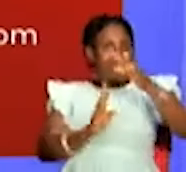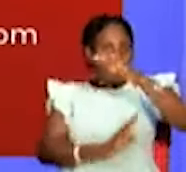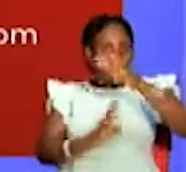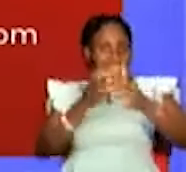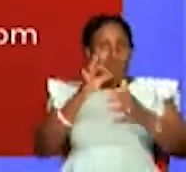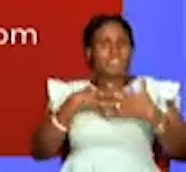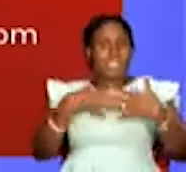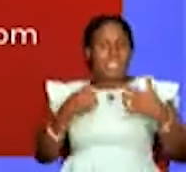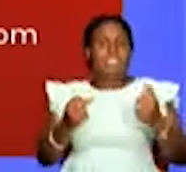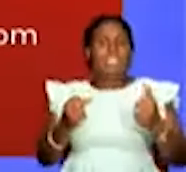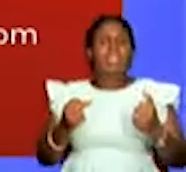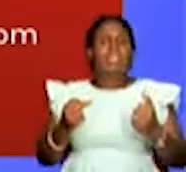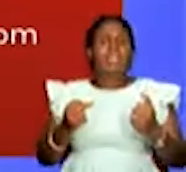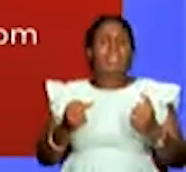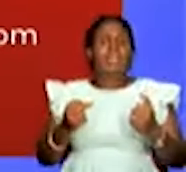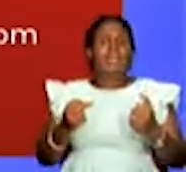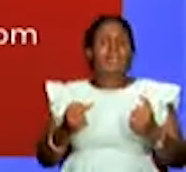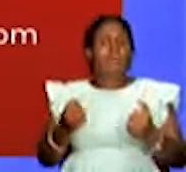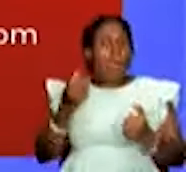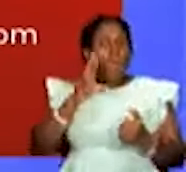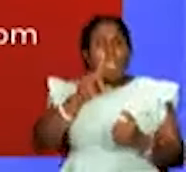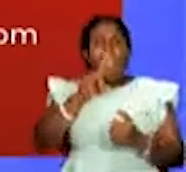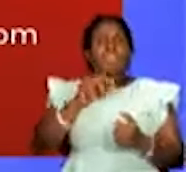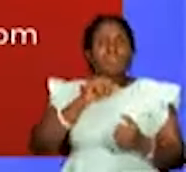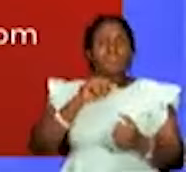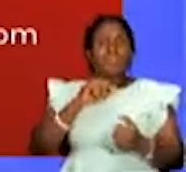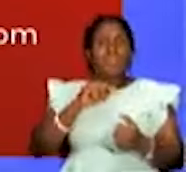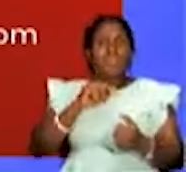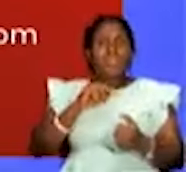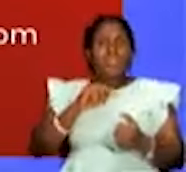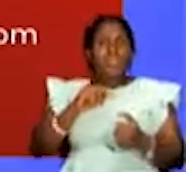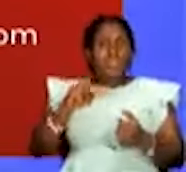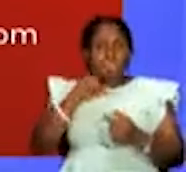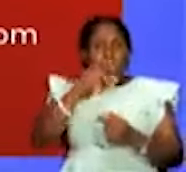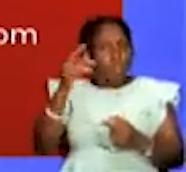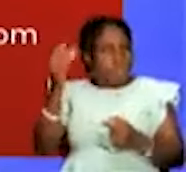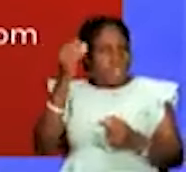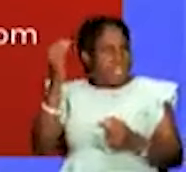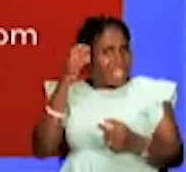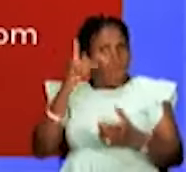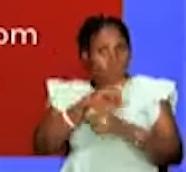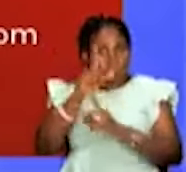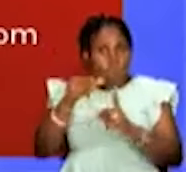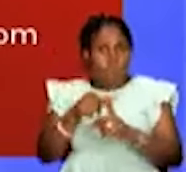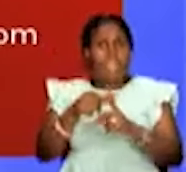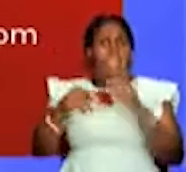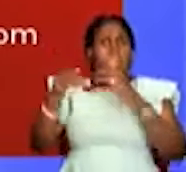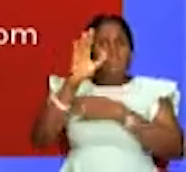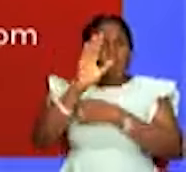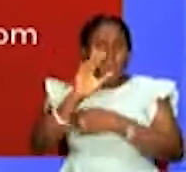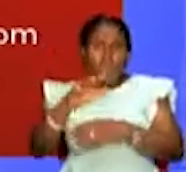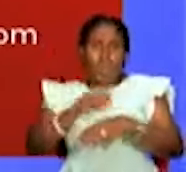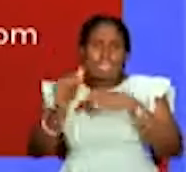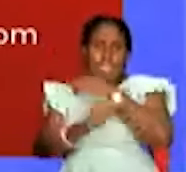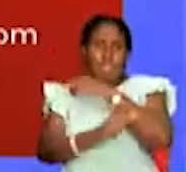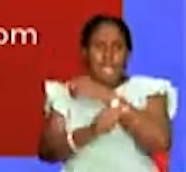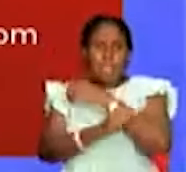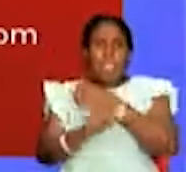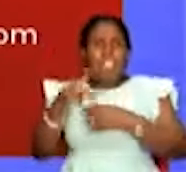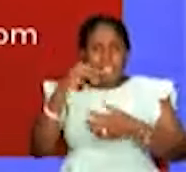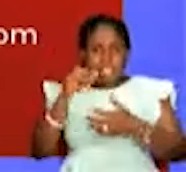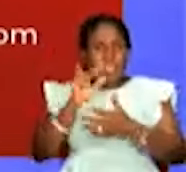Were you not mentored that when God called Abraham, he left a promise to him that indeed shall all the families